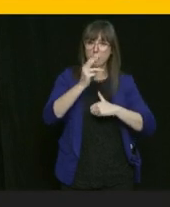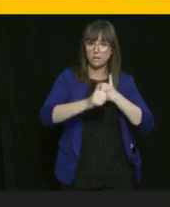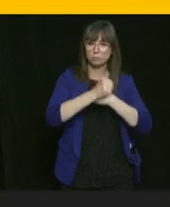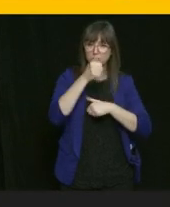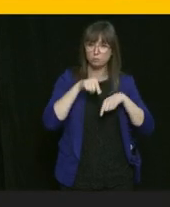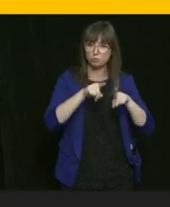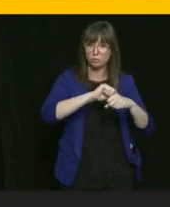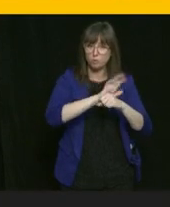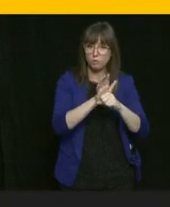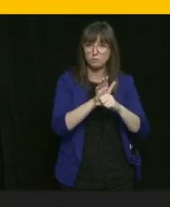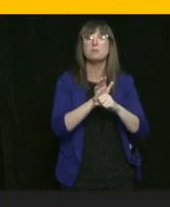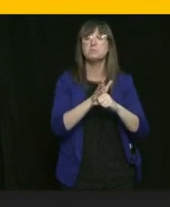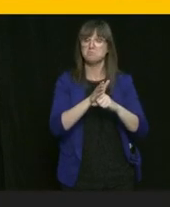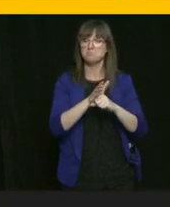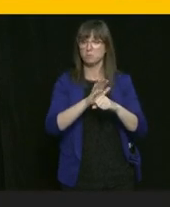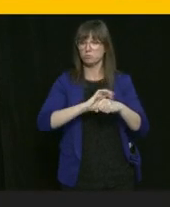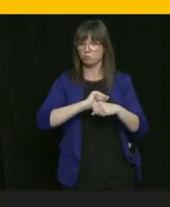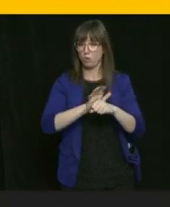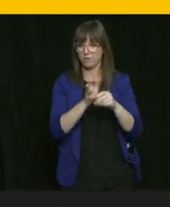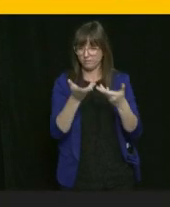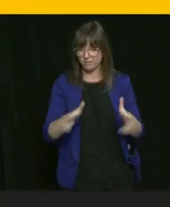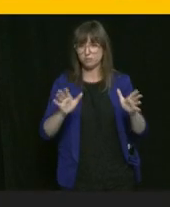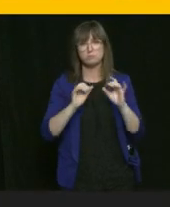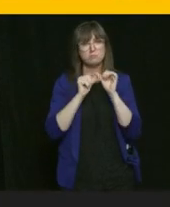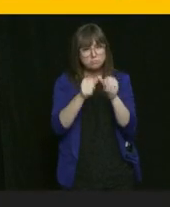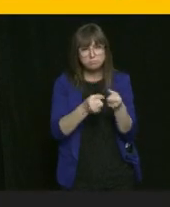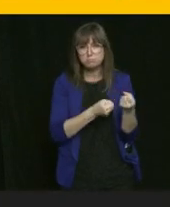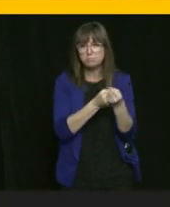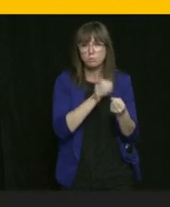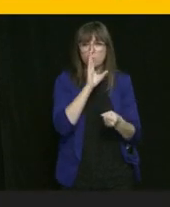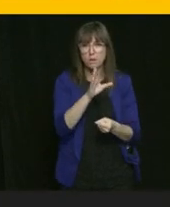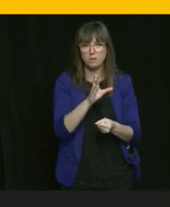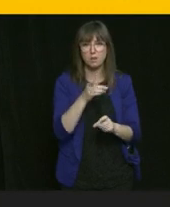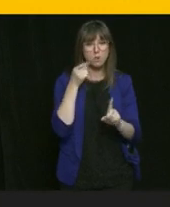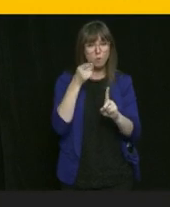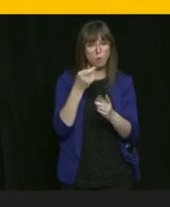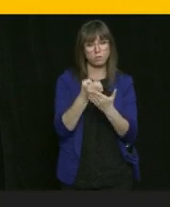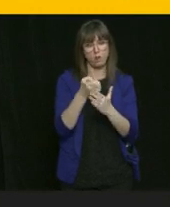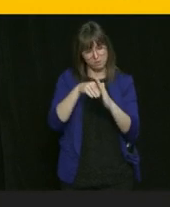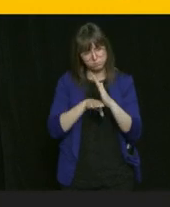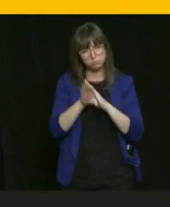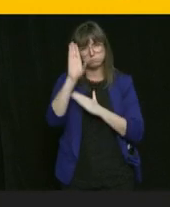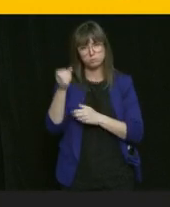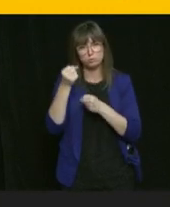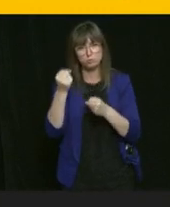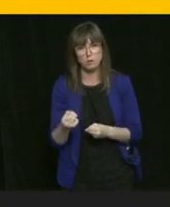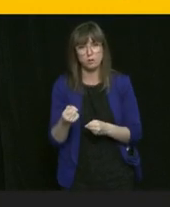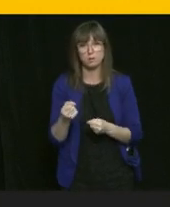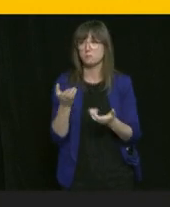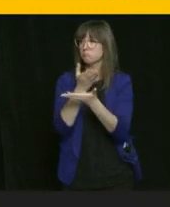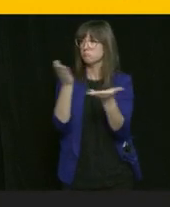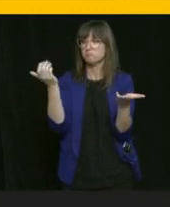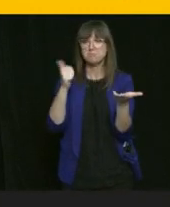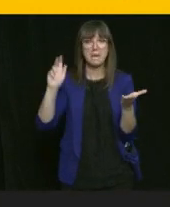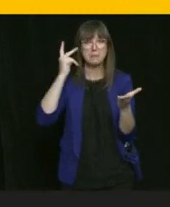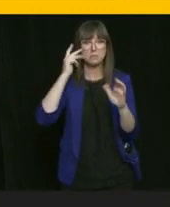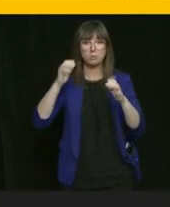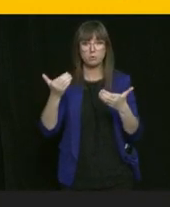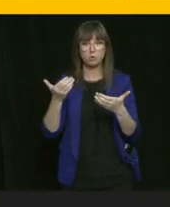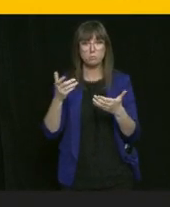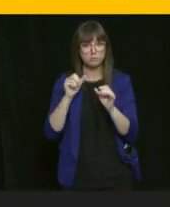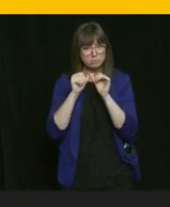and beyond, as we look to build back better. And I'm very pleased to work with anyone in the House of Commons who wants to